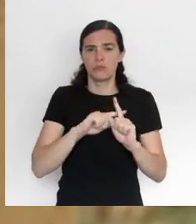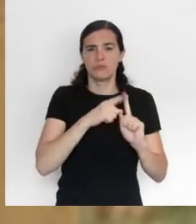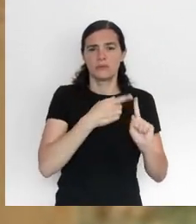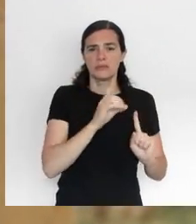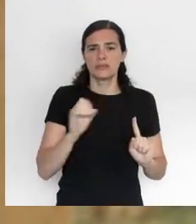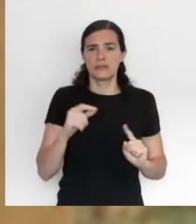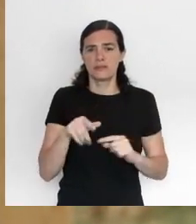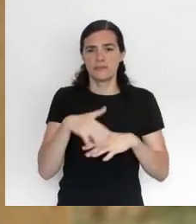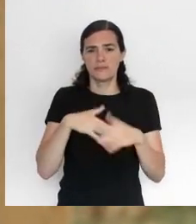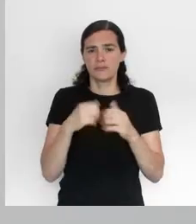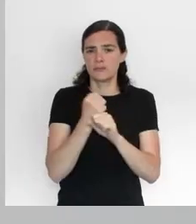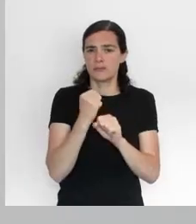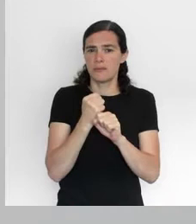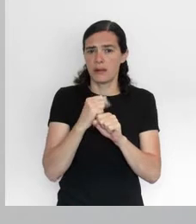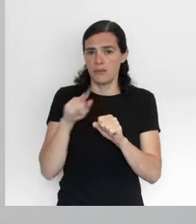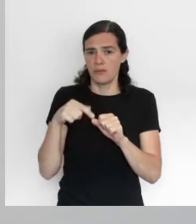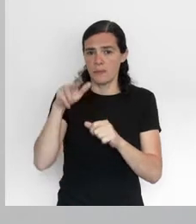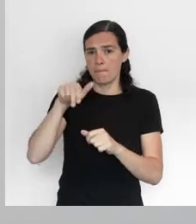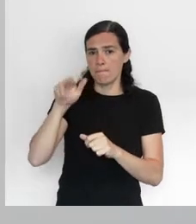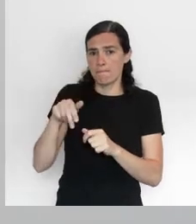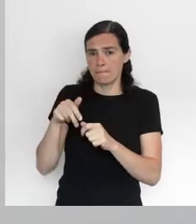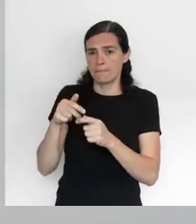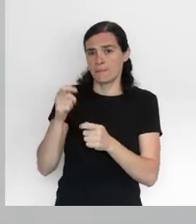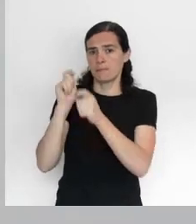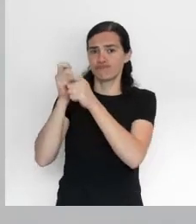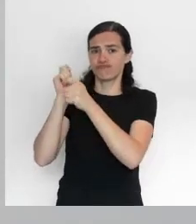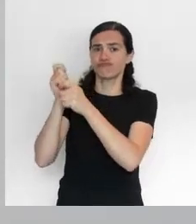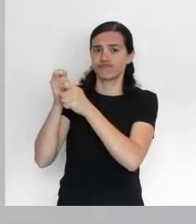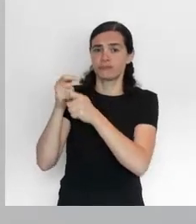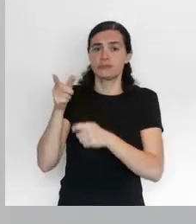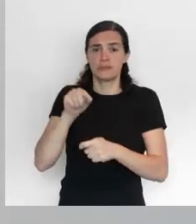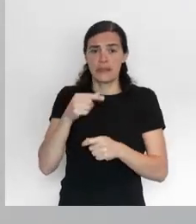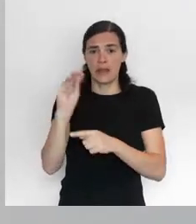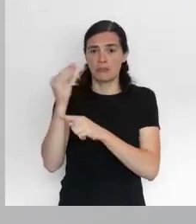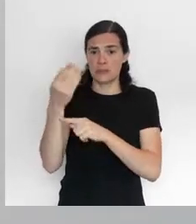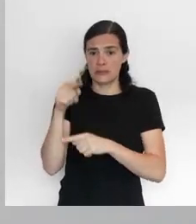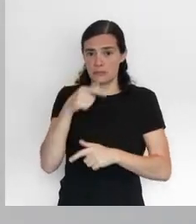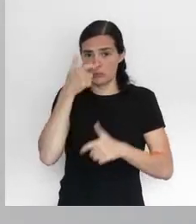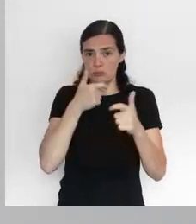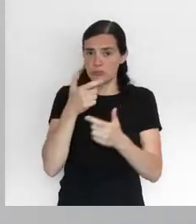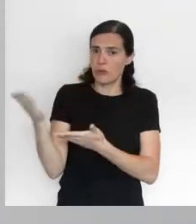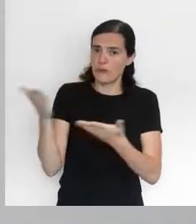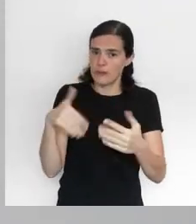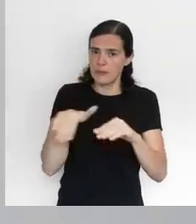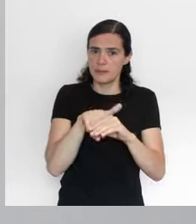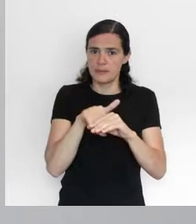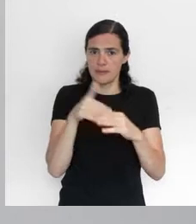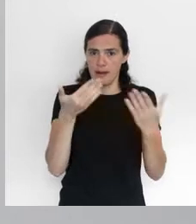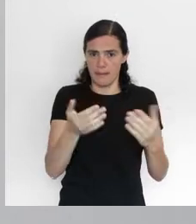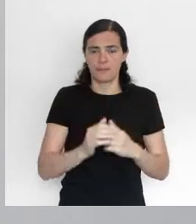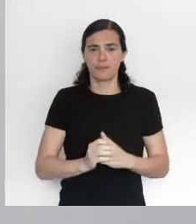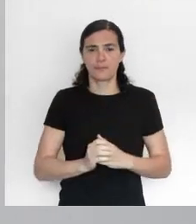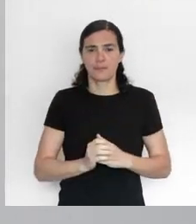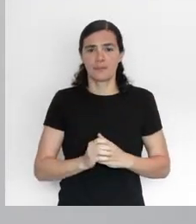the 60s, she made a piece called Painting to Hammer a Nail. It was also a piece where audience was invited